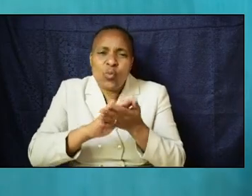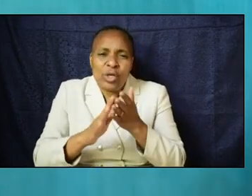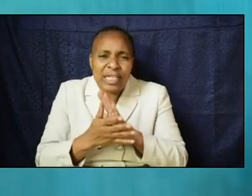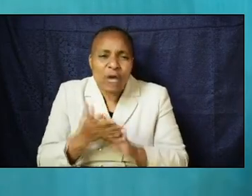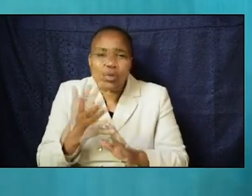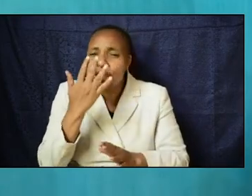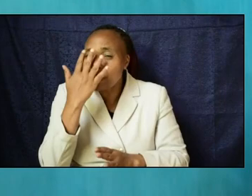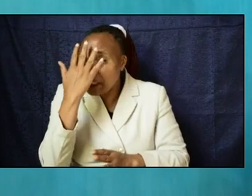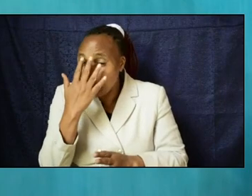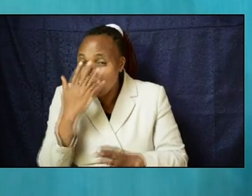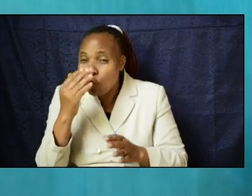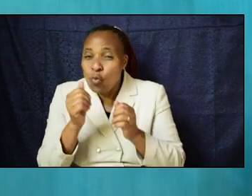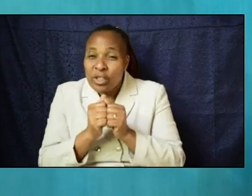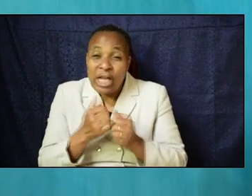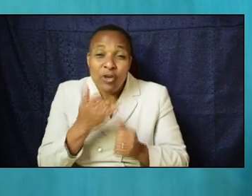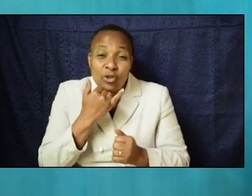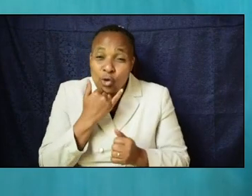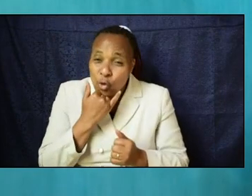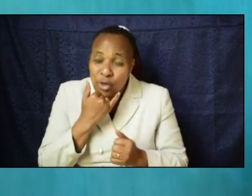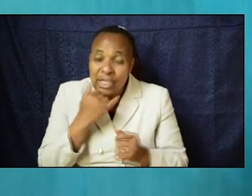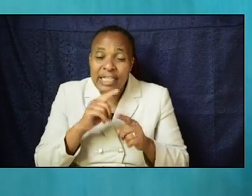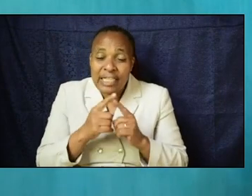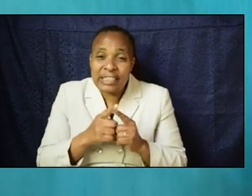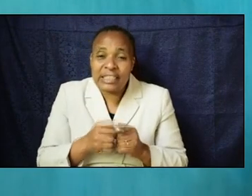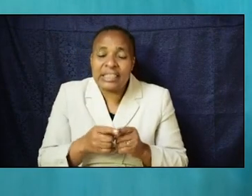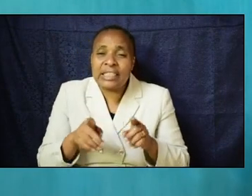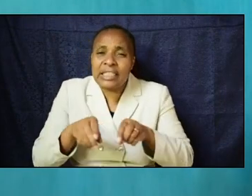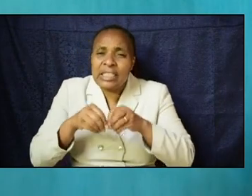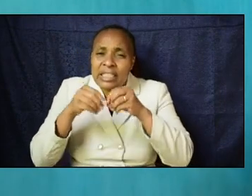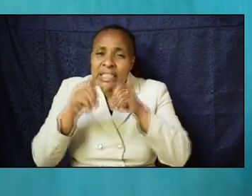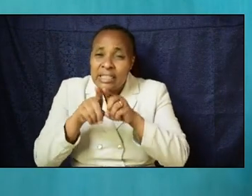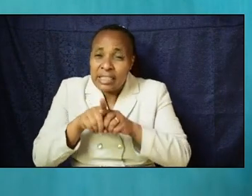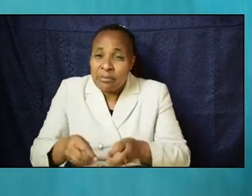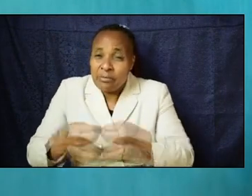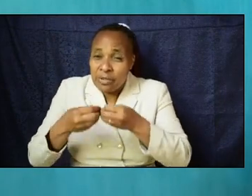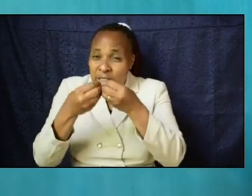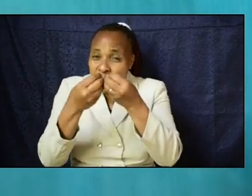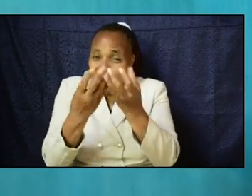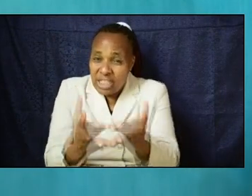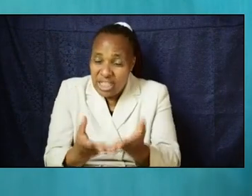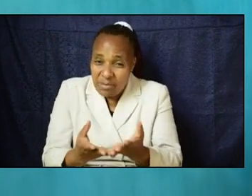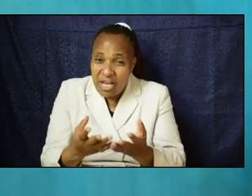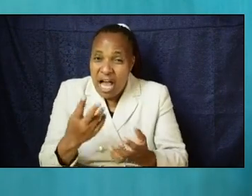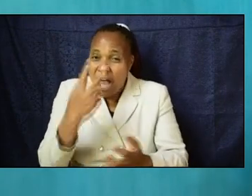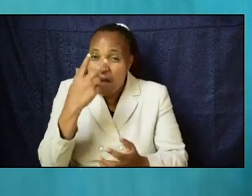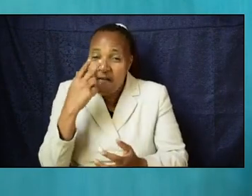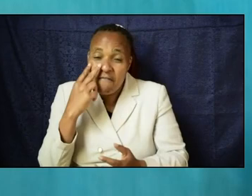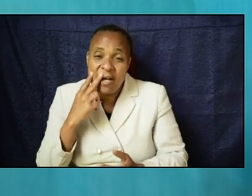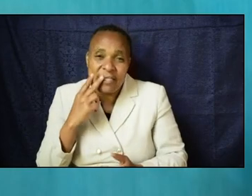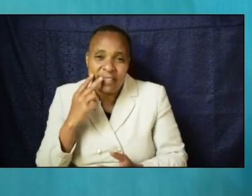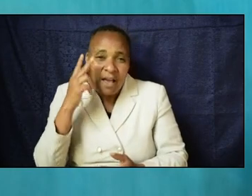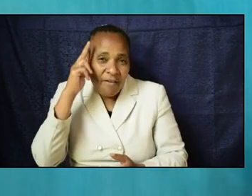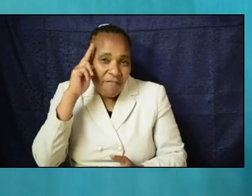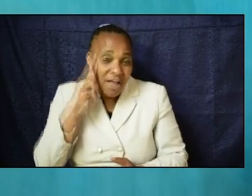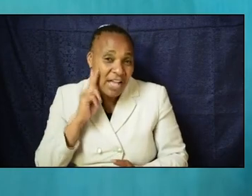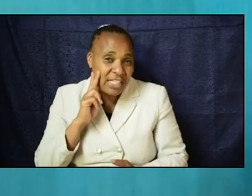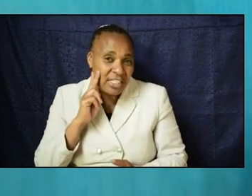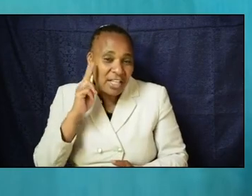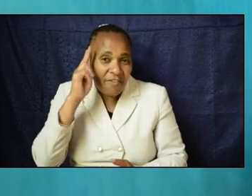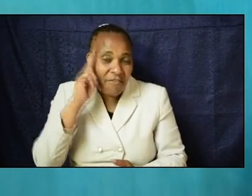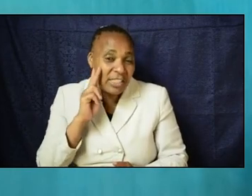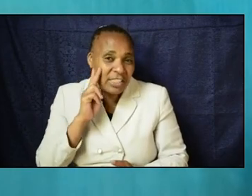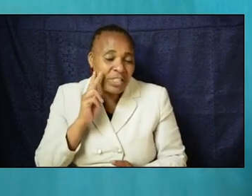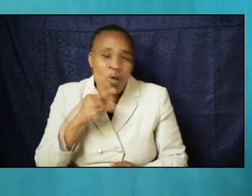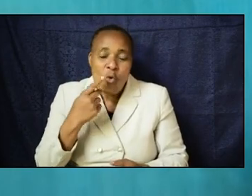shame. And at the same time, he was given who? If you go back to the history, he was given a virgin, that is Asenath, the daughter